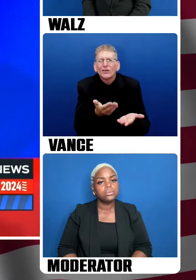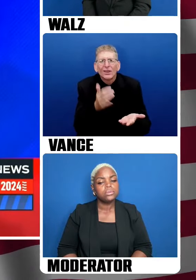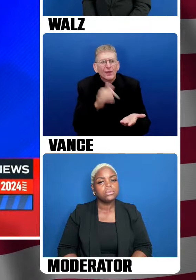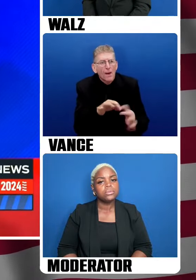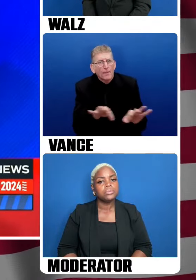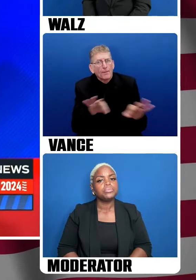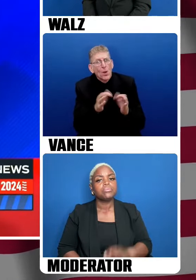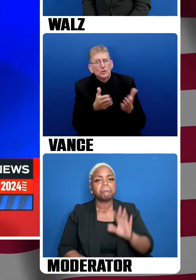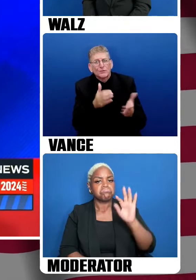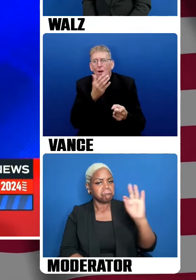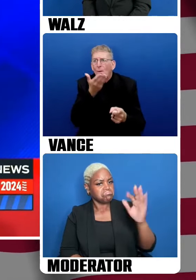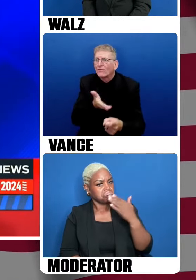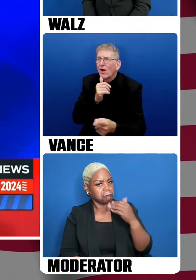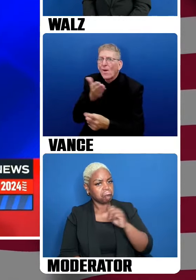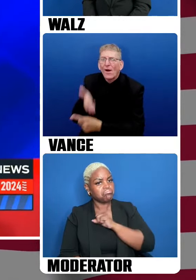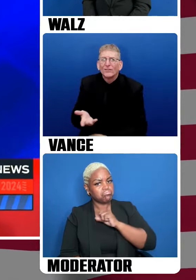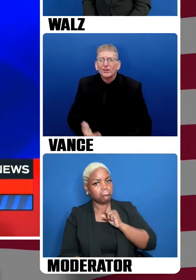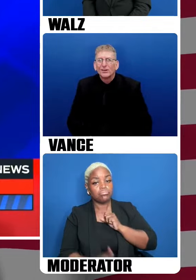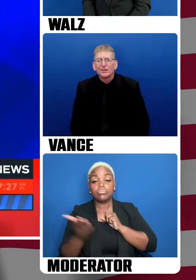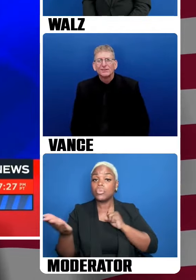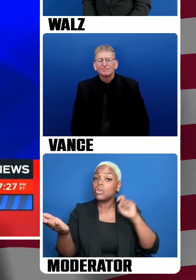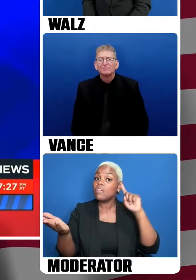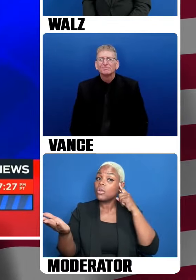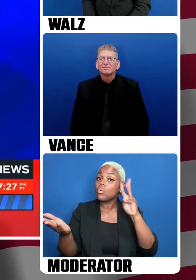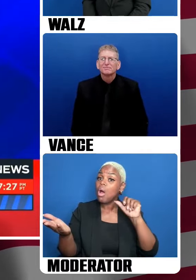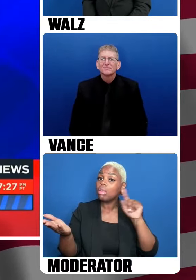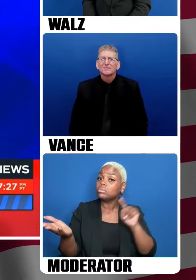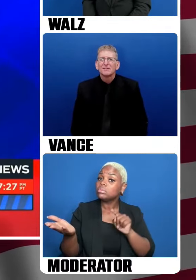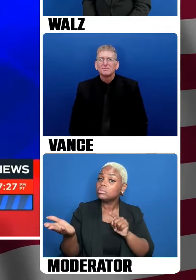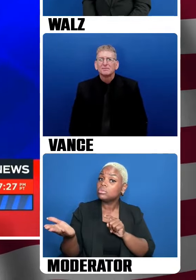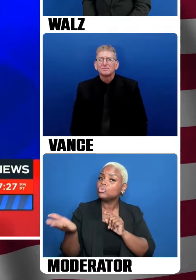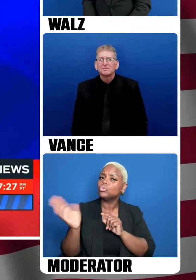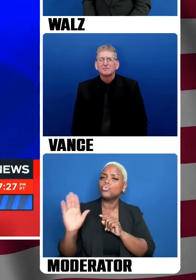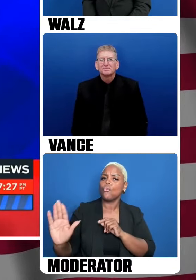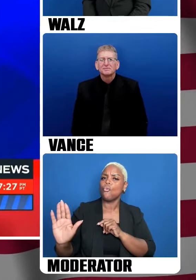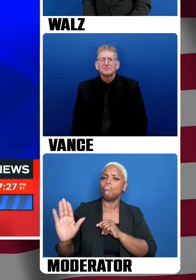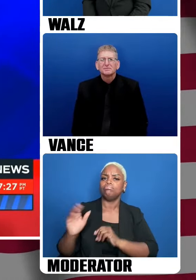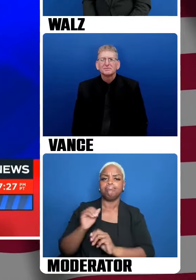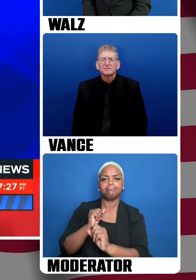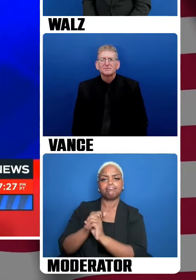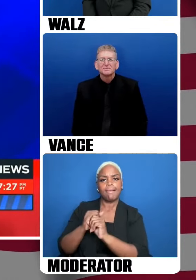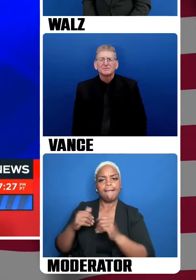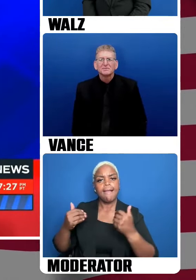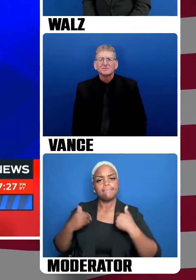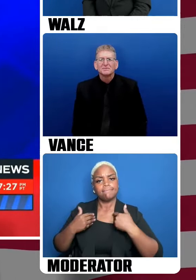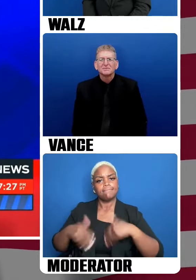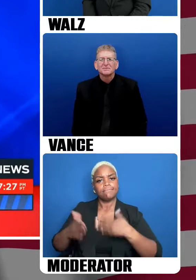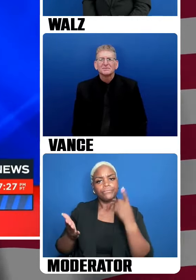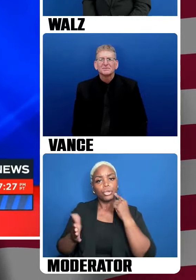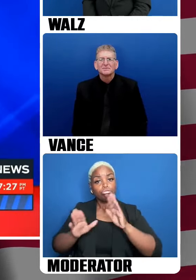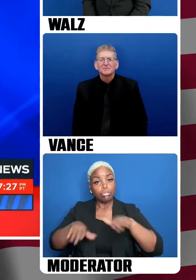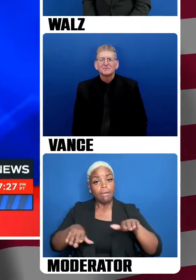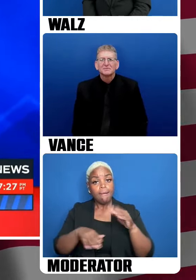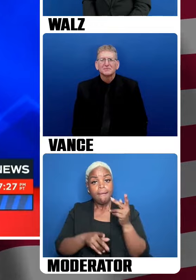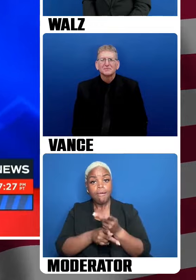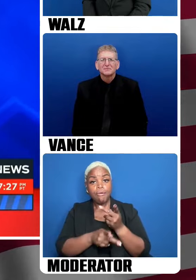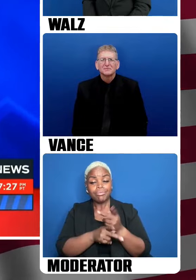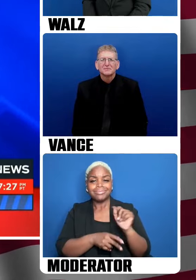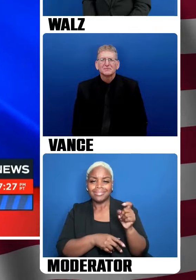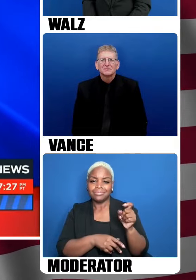your ticket also has some child care tax credit proposals. Do you think Congress will agree to the $6,000 credit